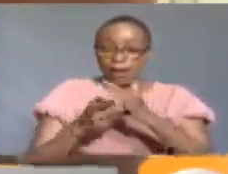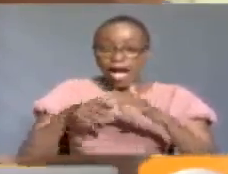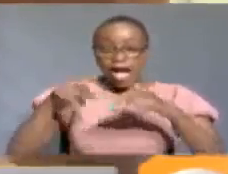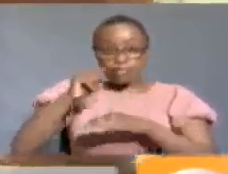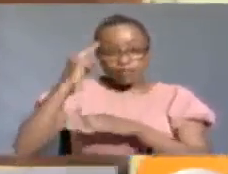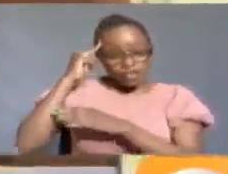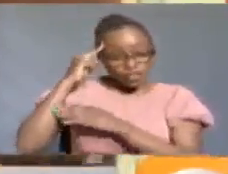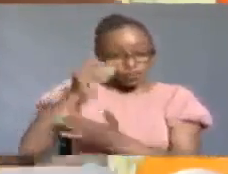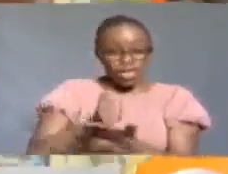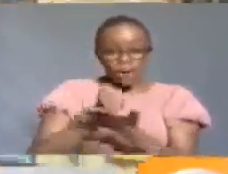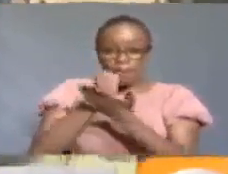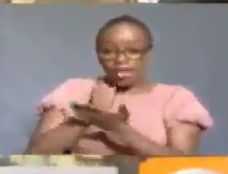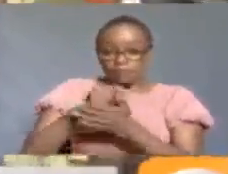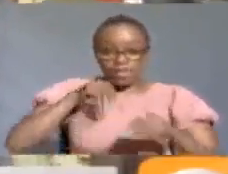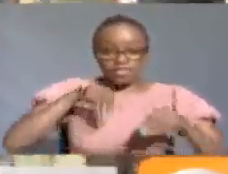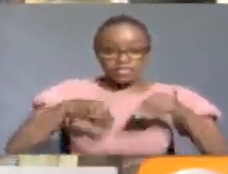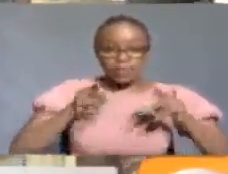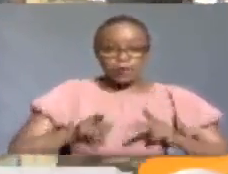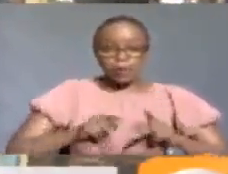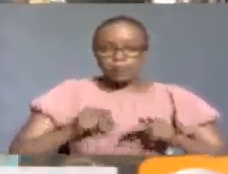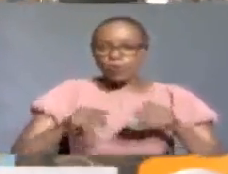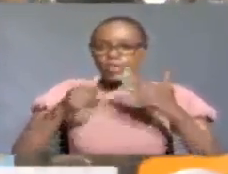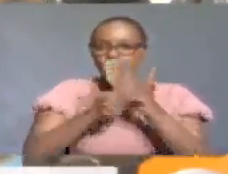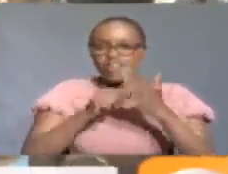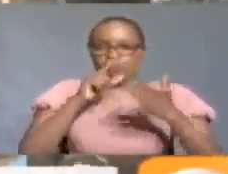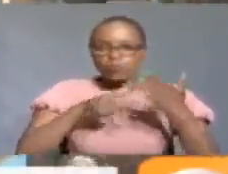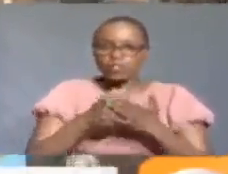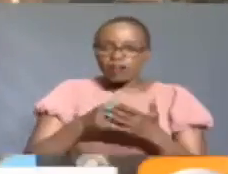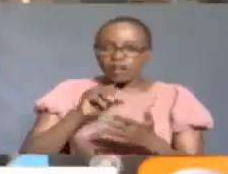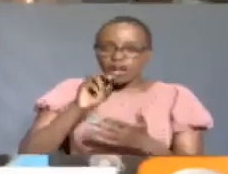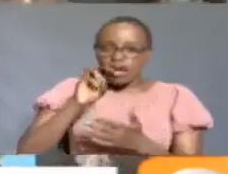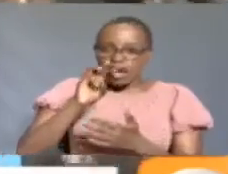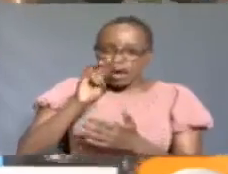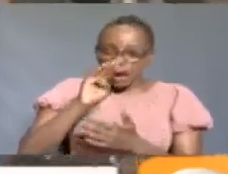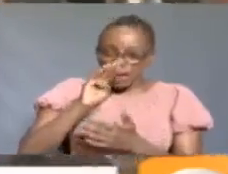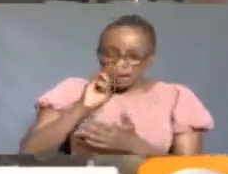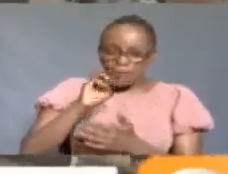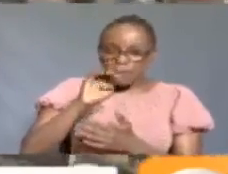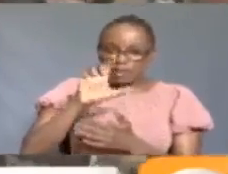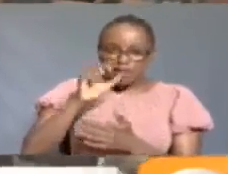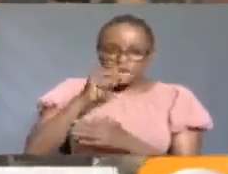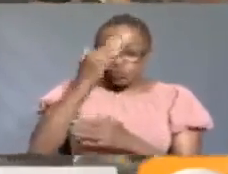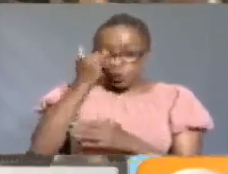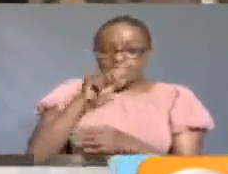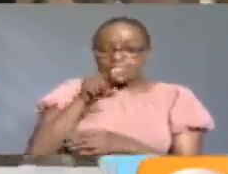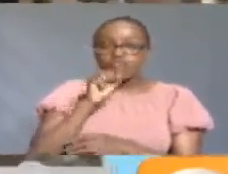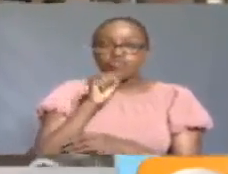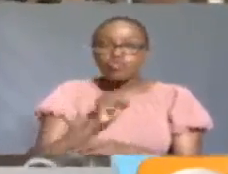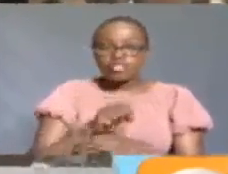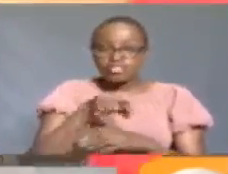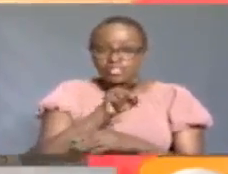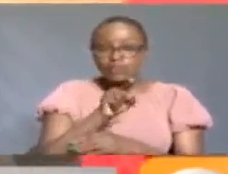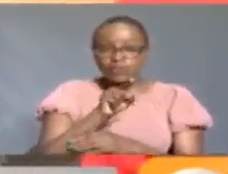alifikiria kusaidia walemavu. Tunamuita Kipleltmet sababu ya uzee wake. Na ako